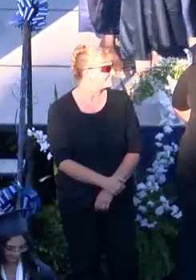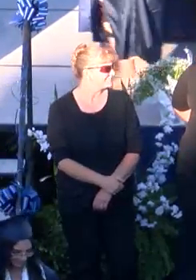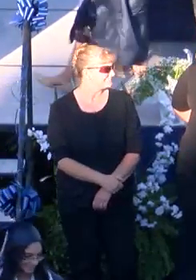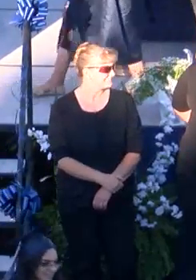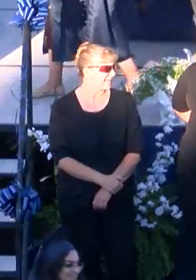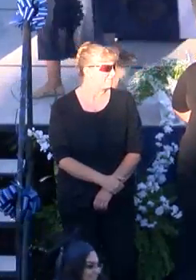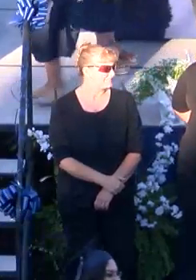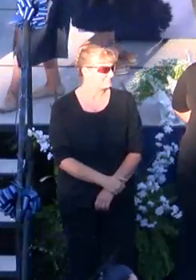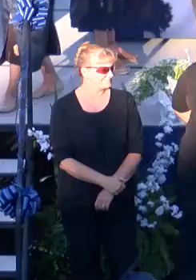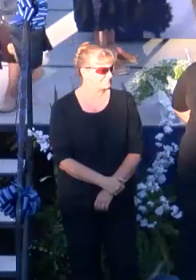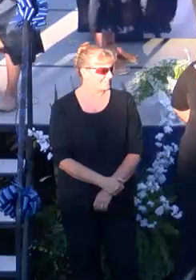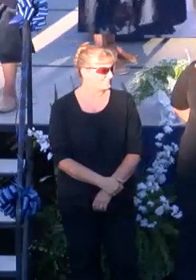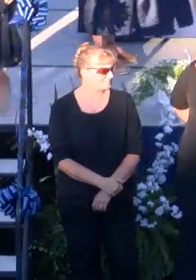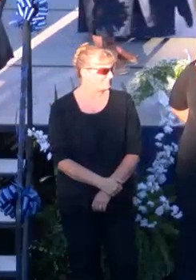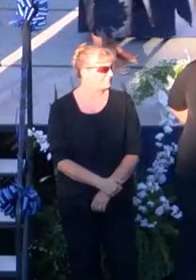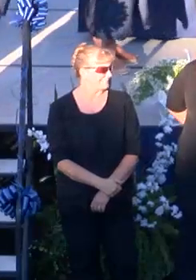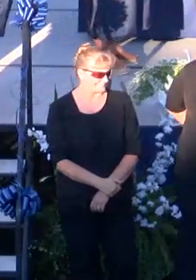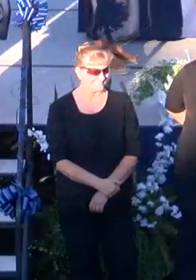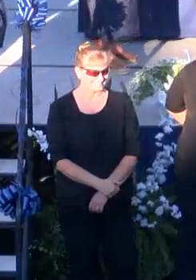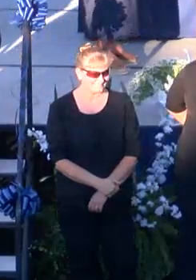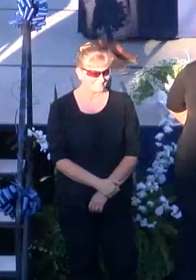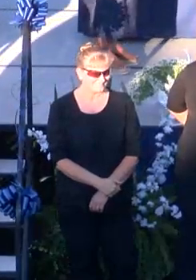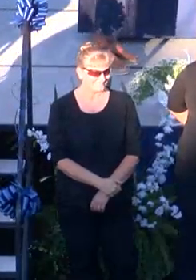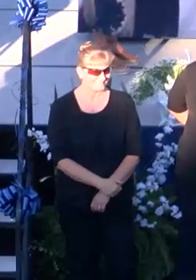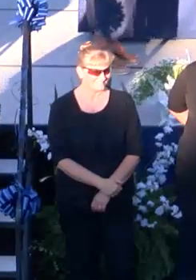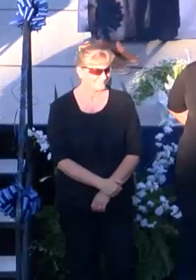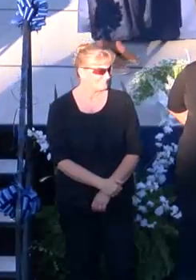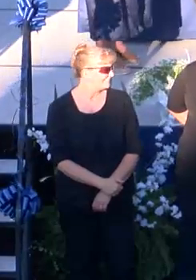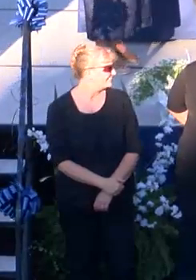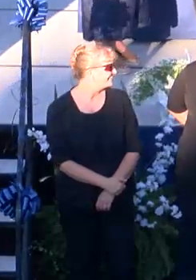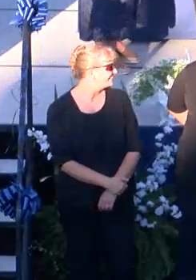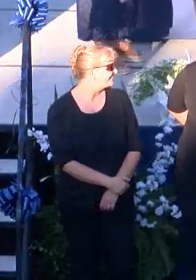Devin Hall. Eric Palomino.